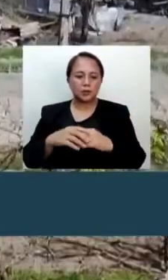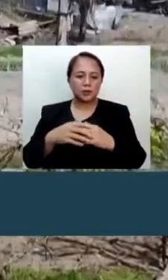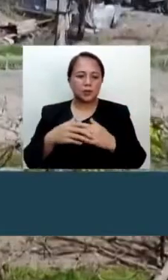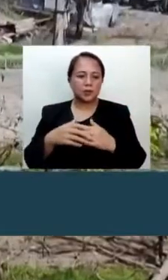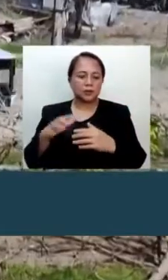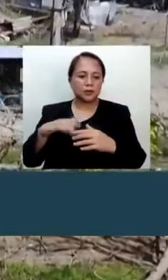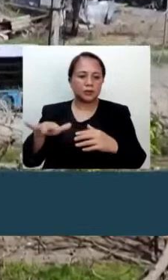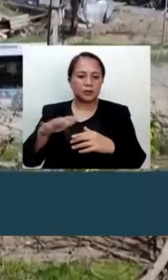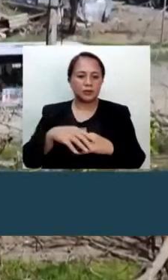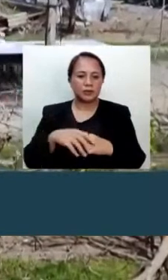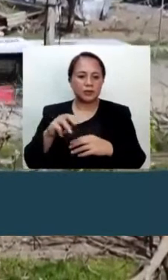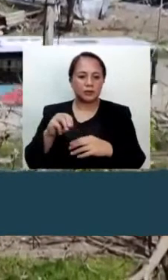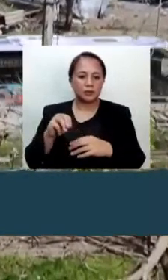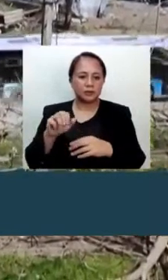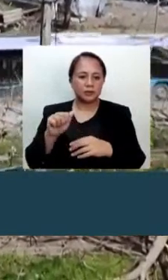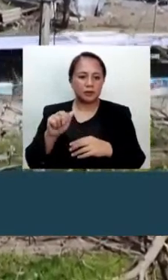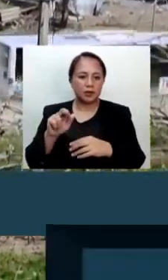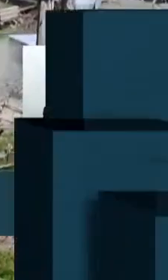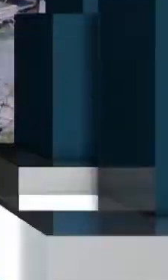of Mariupol.